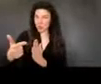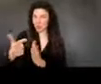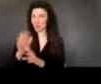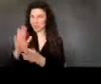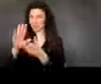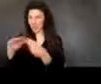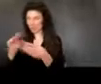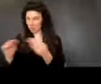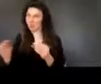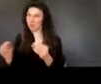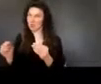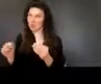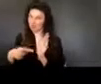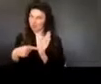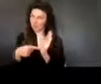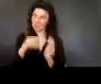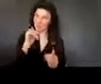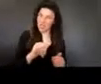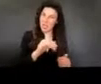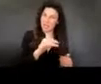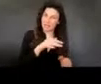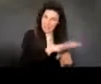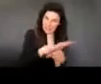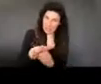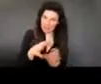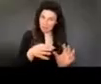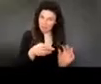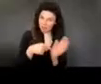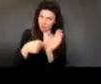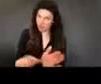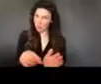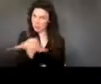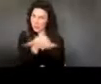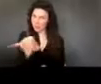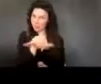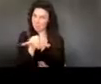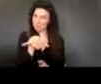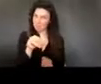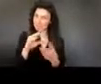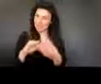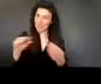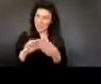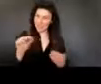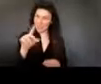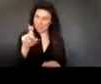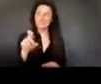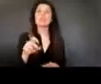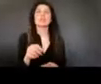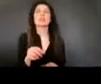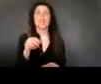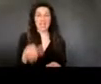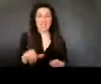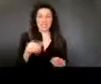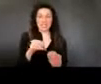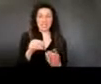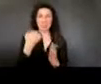the series thus far, which is an ongoing series, I've noticed that there is a tendency to